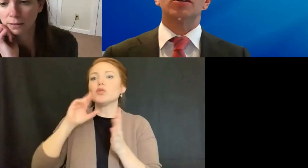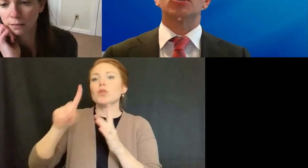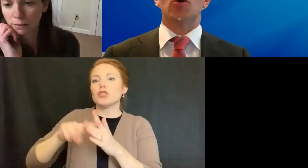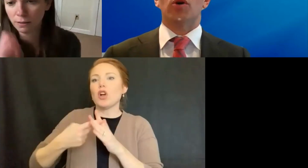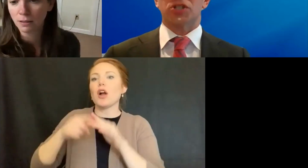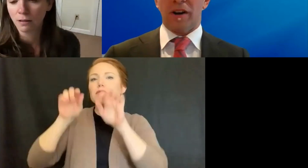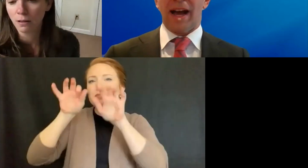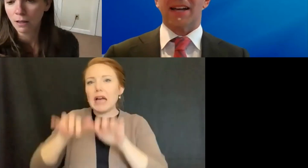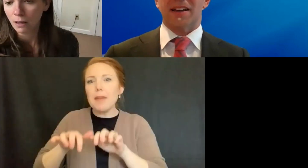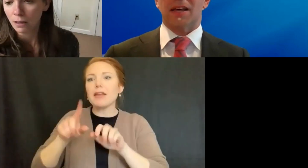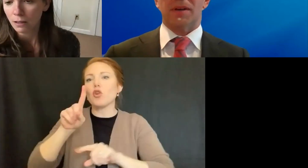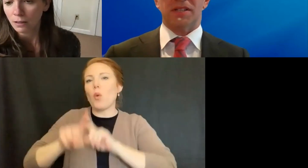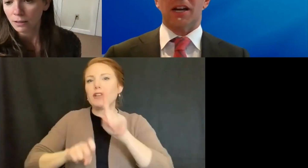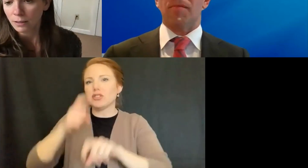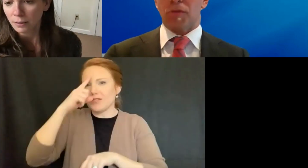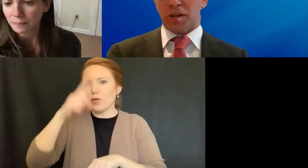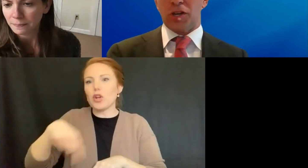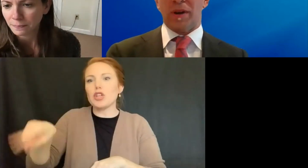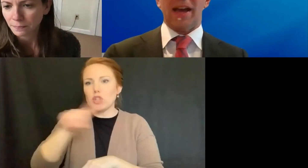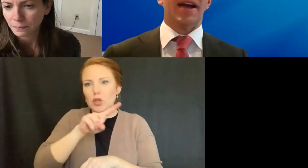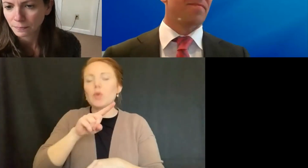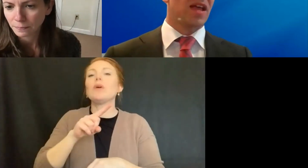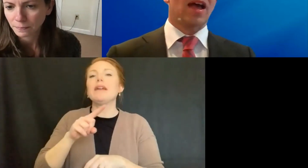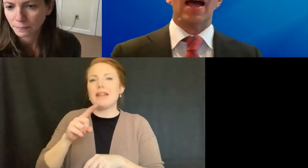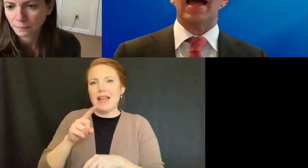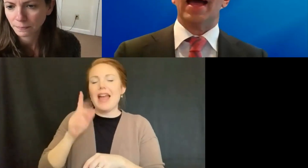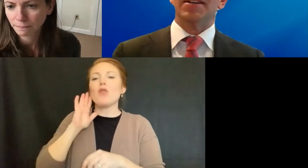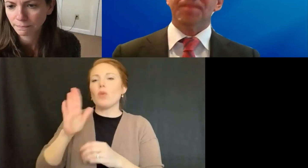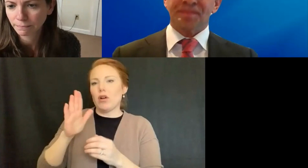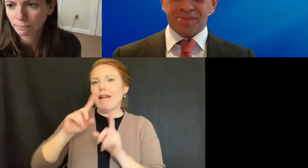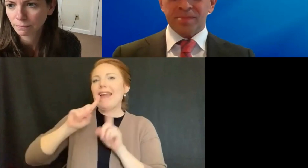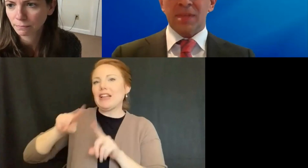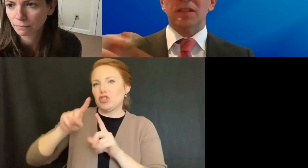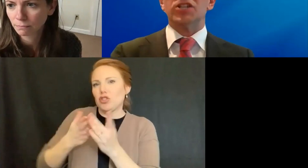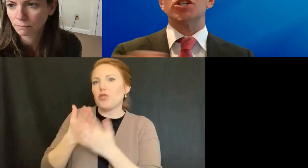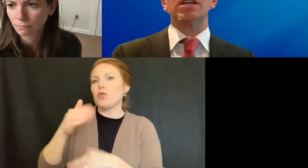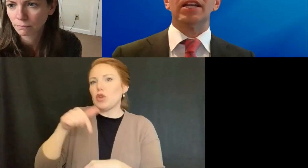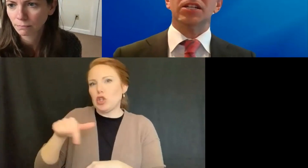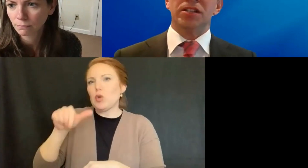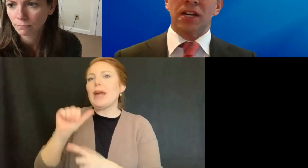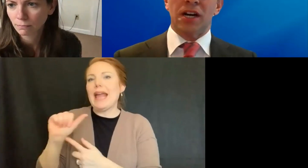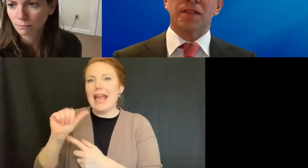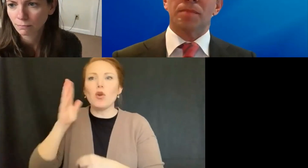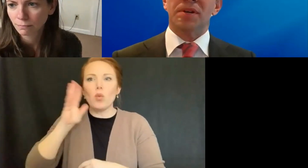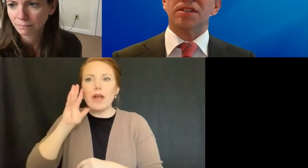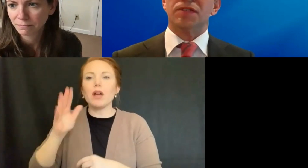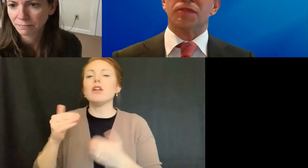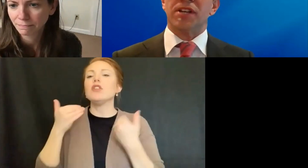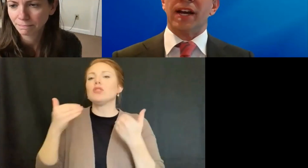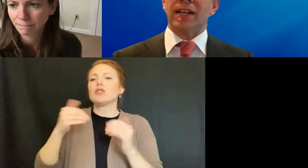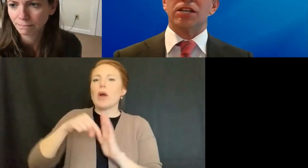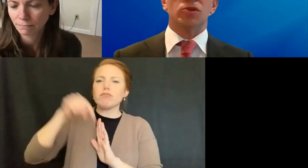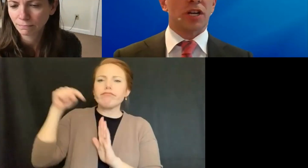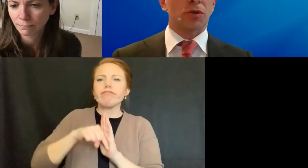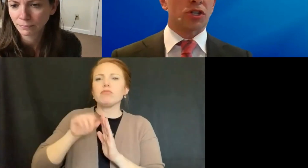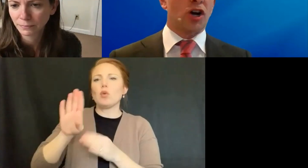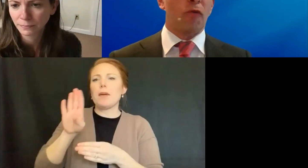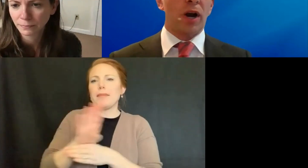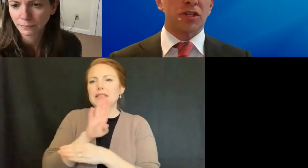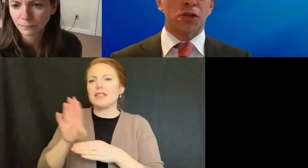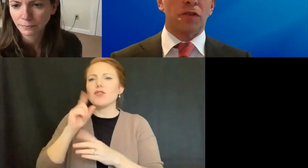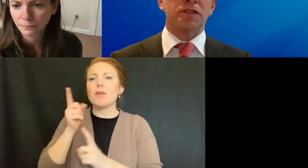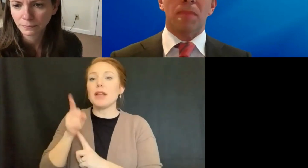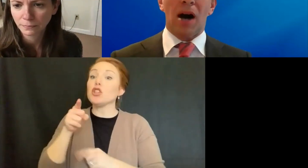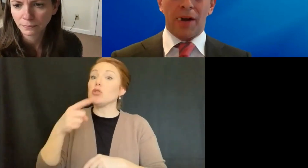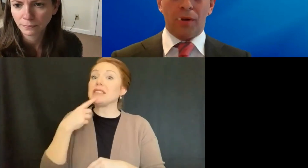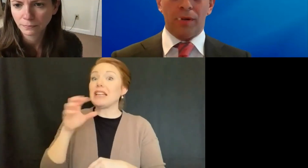you. So we'll start asking them as they come through the Q&A. And let's just get into the guts of the business for a second. Like you said, you're a